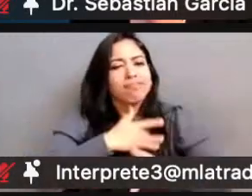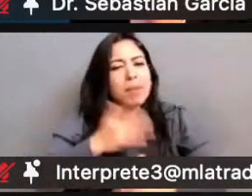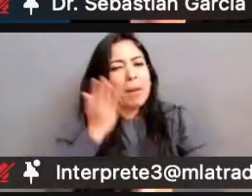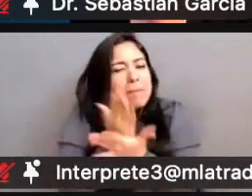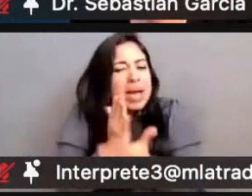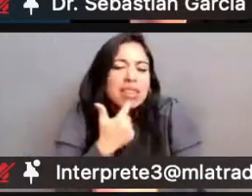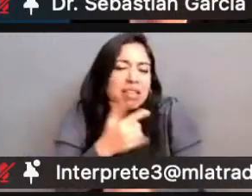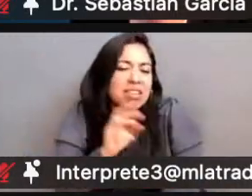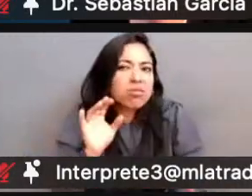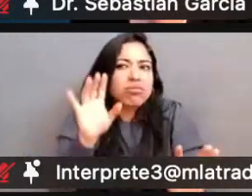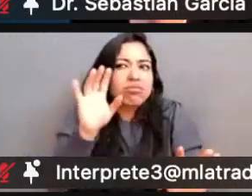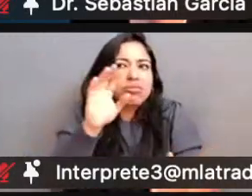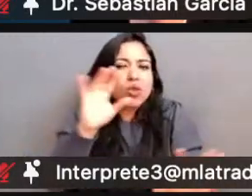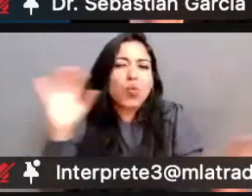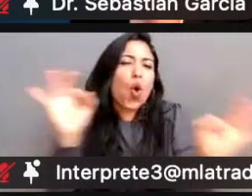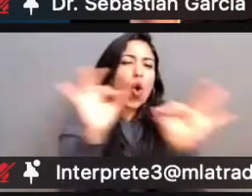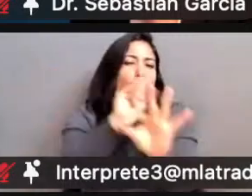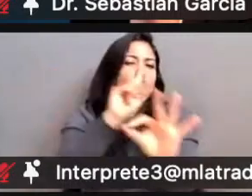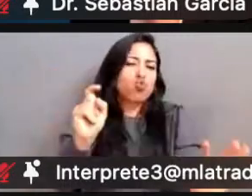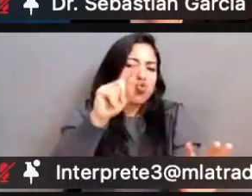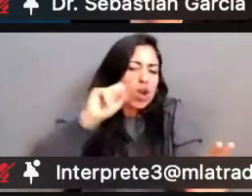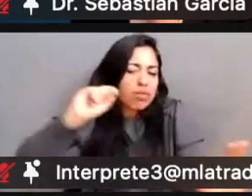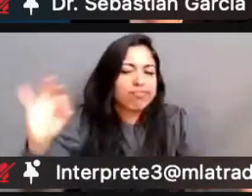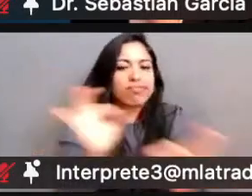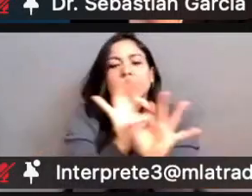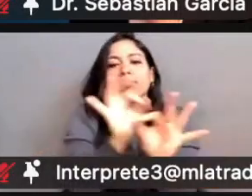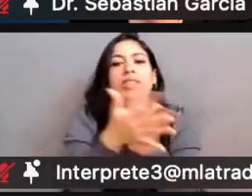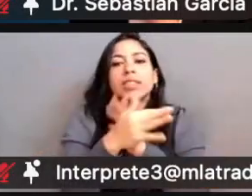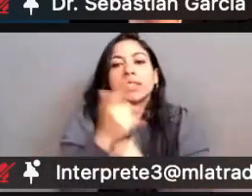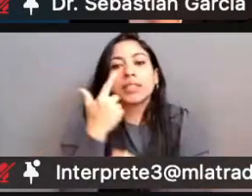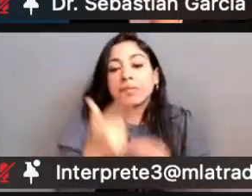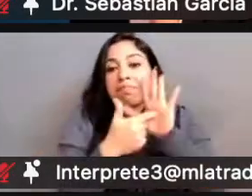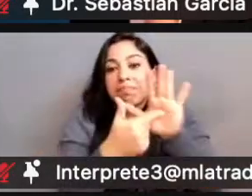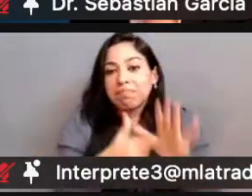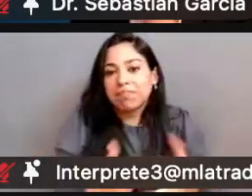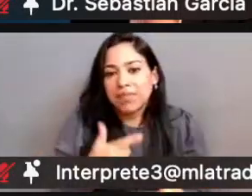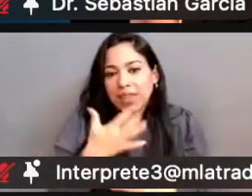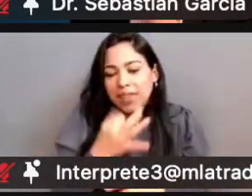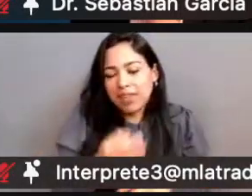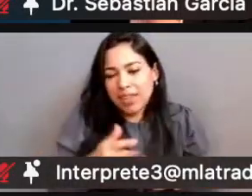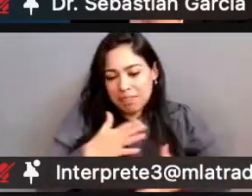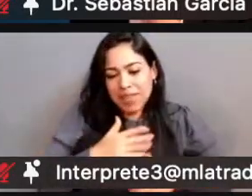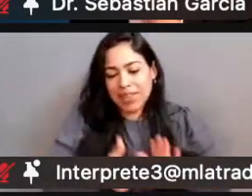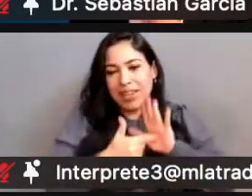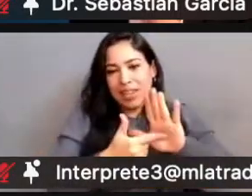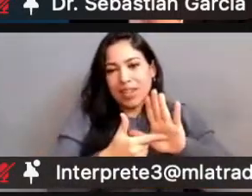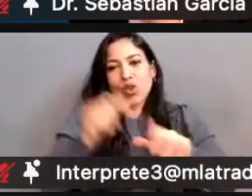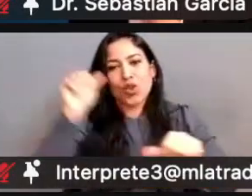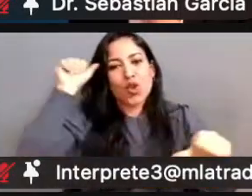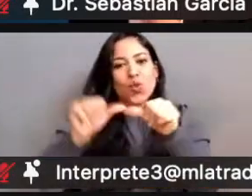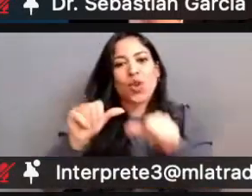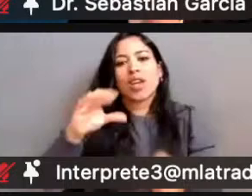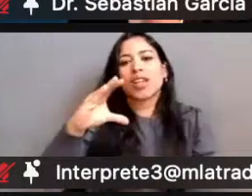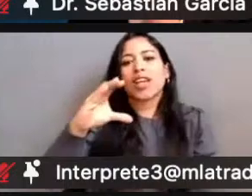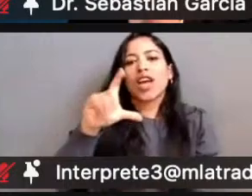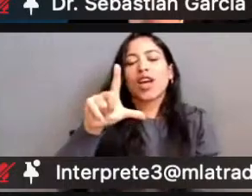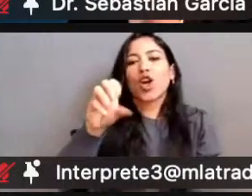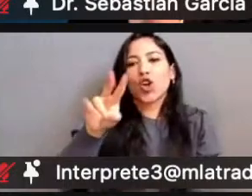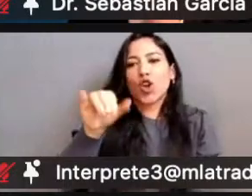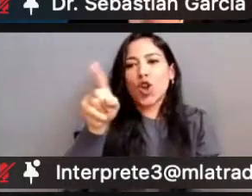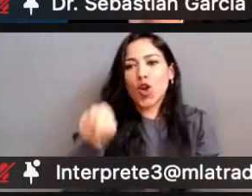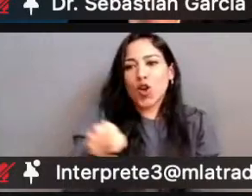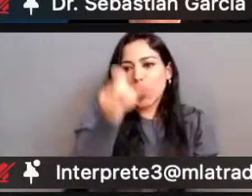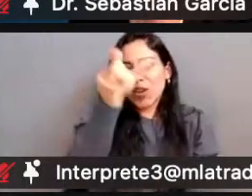scenario. Really, one perspective. If you allow to me, I want to dedicate this presentation to the